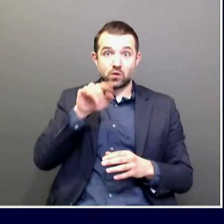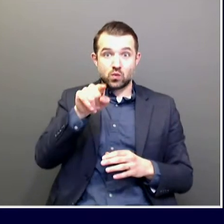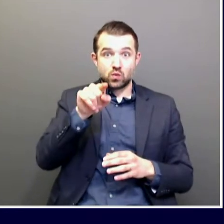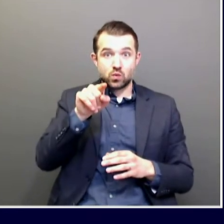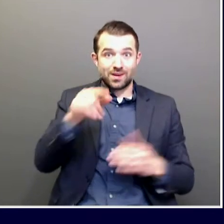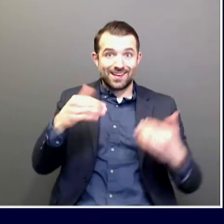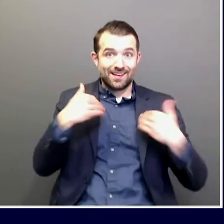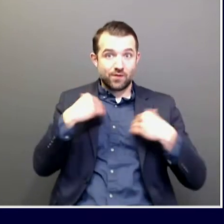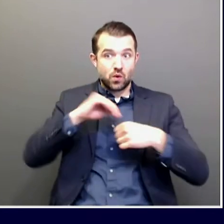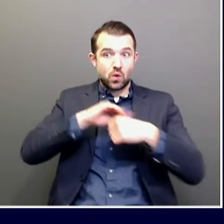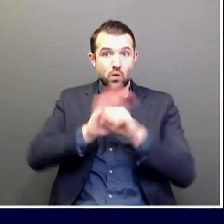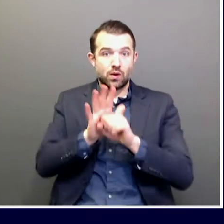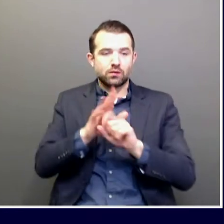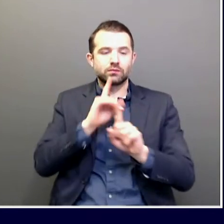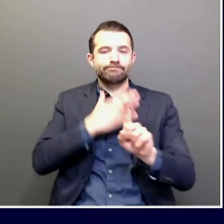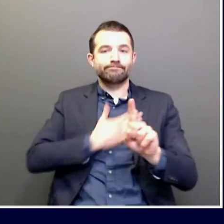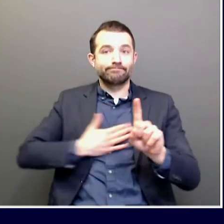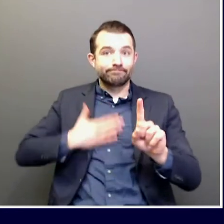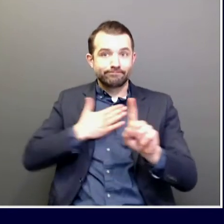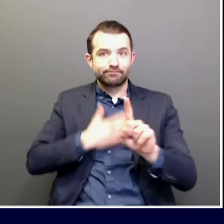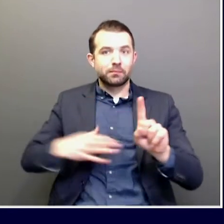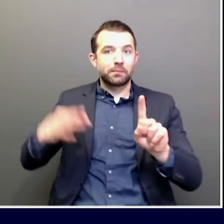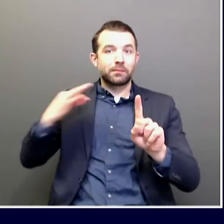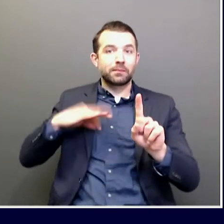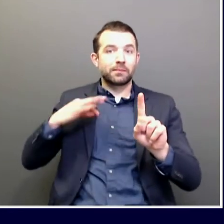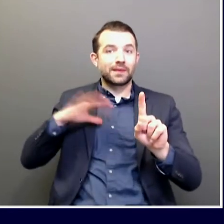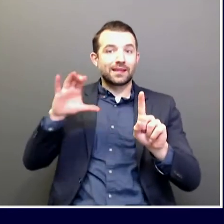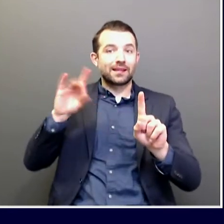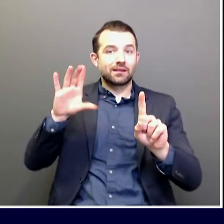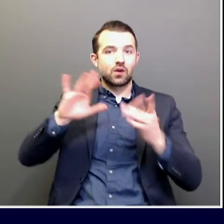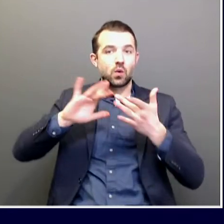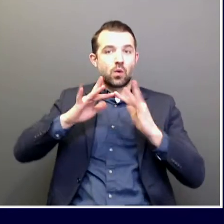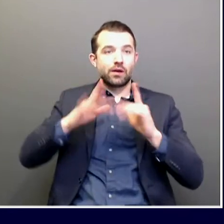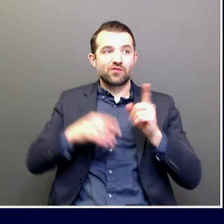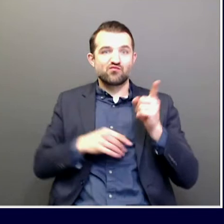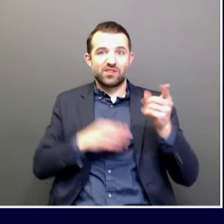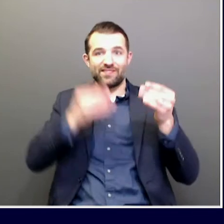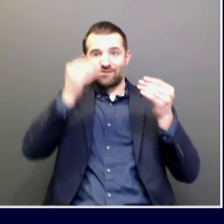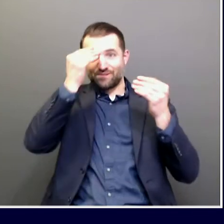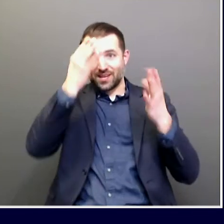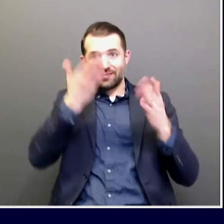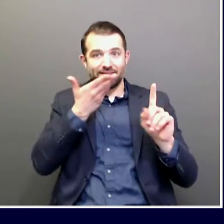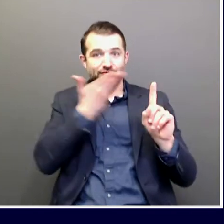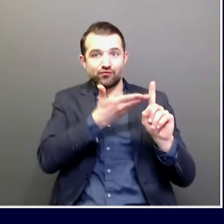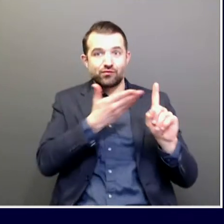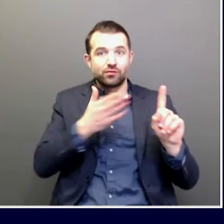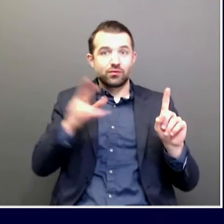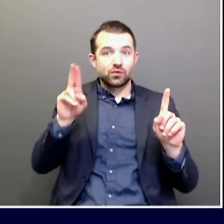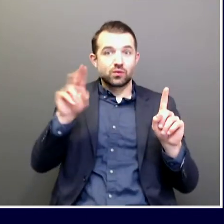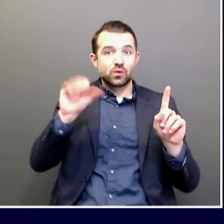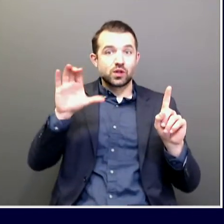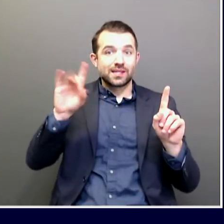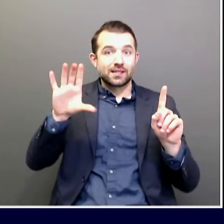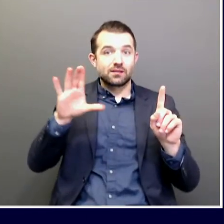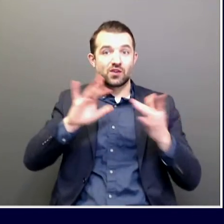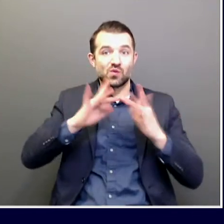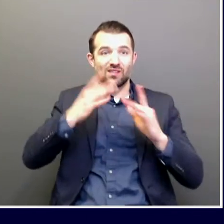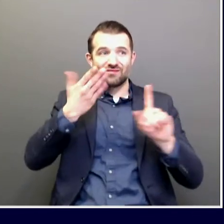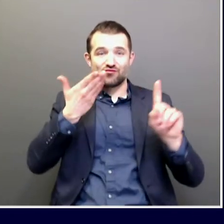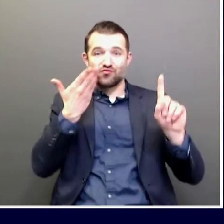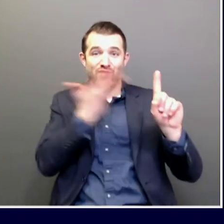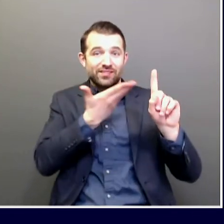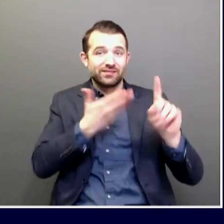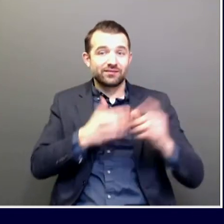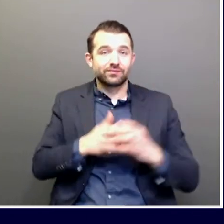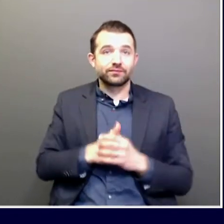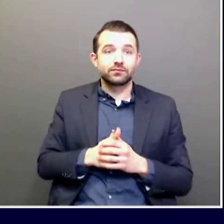have a similar section on if you've been exposed, what to do next, because those websites, ours and theirs, spell out the